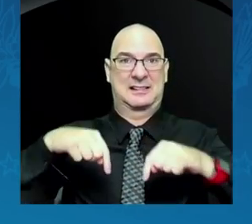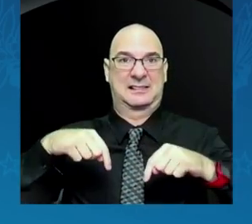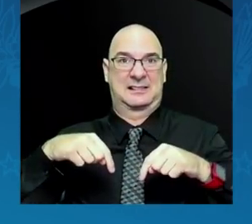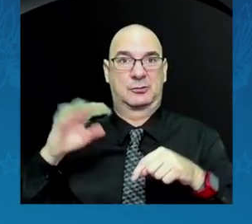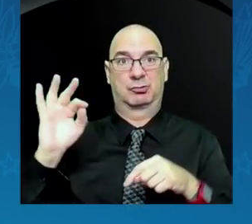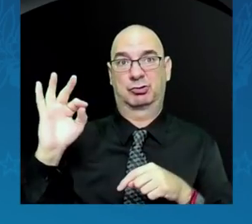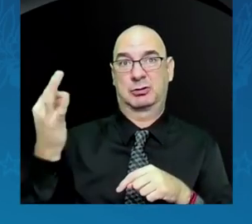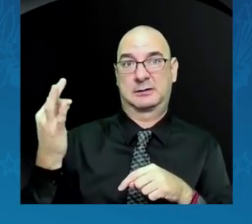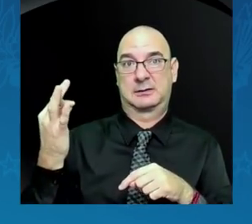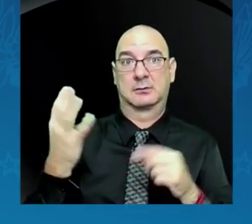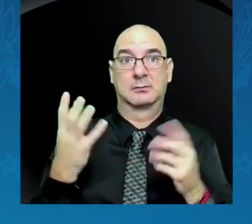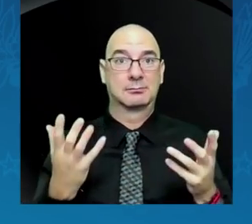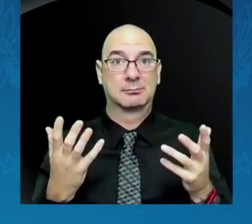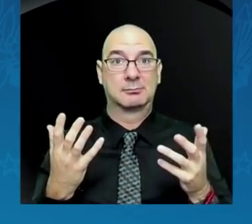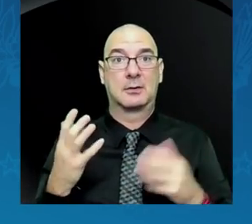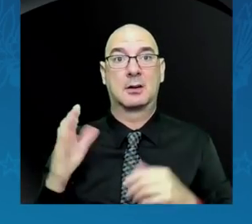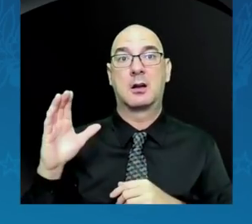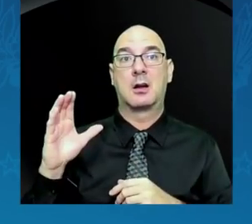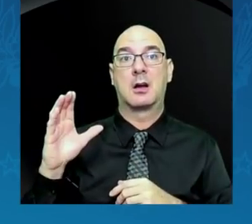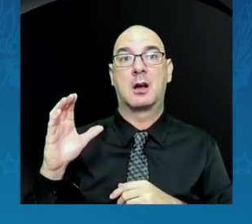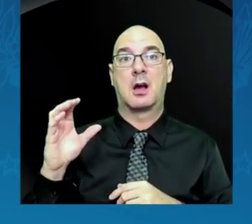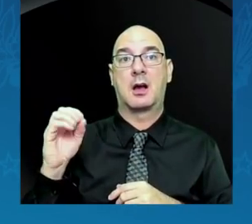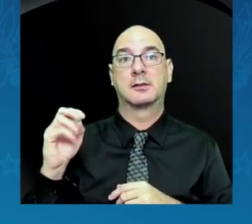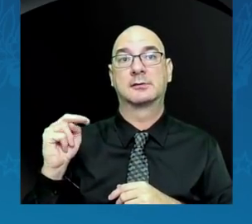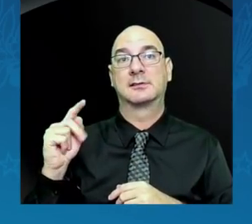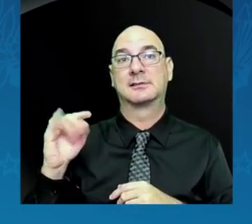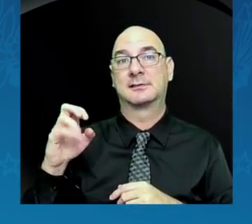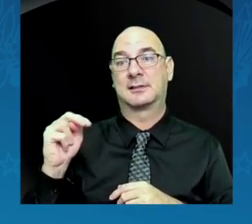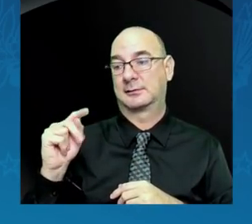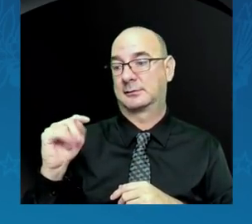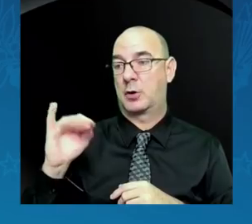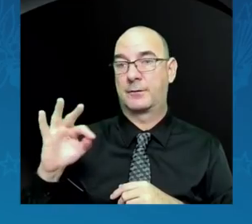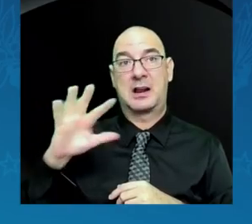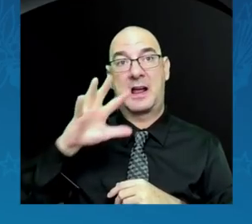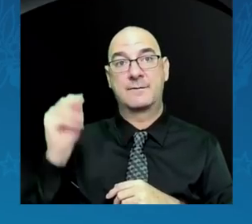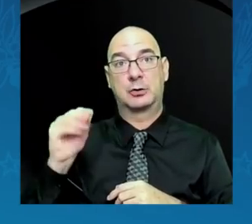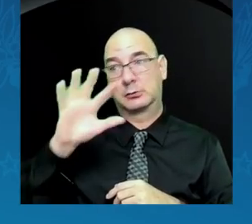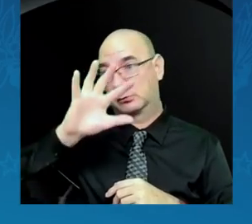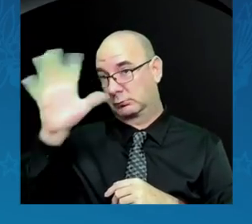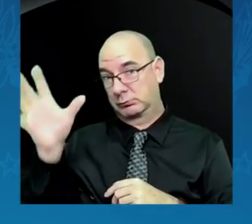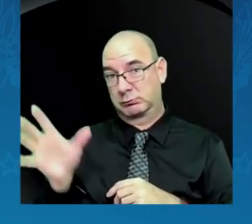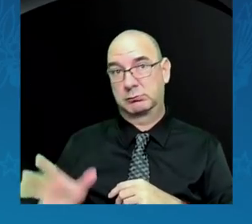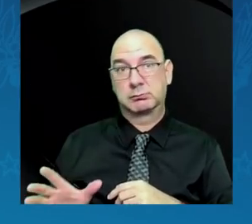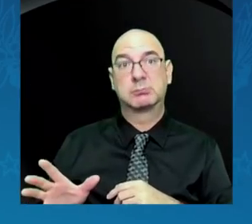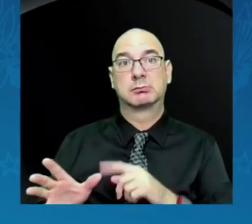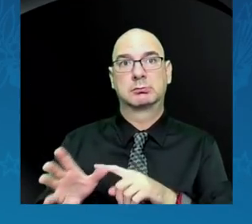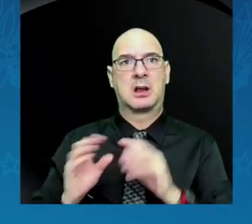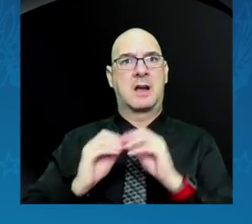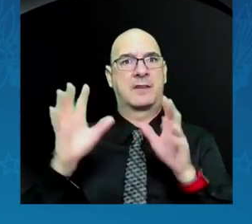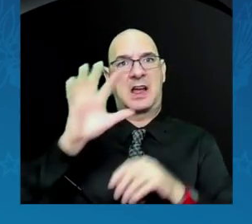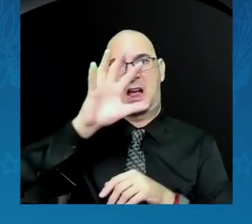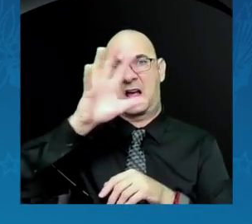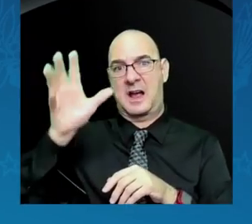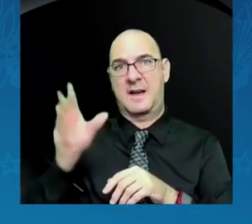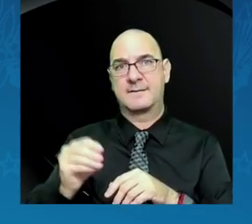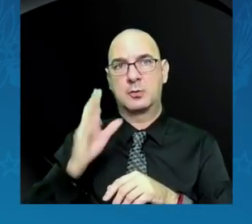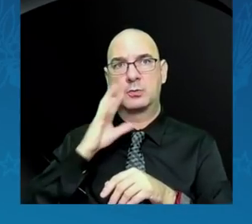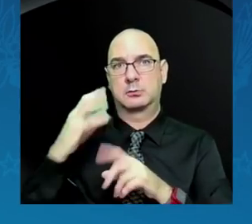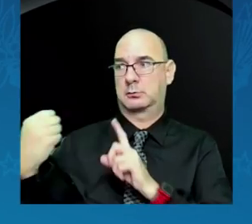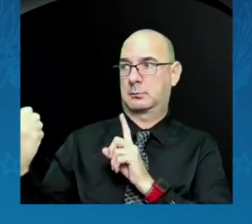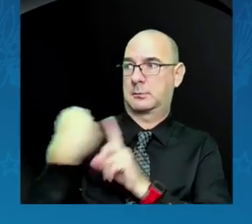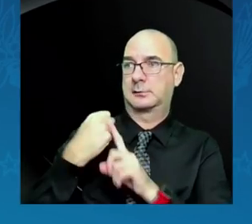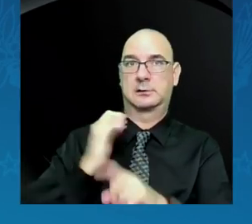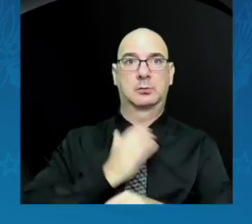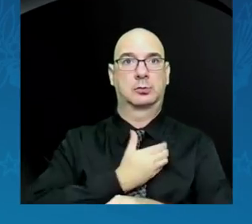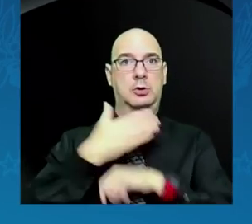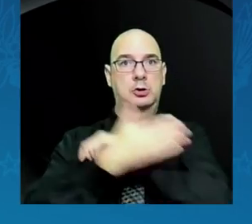Africa, and how obviously what happens in Africa can impact our nations, both from a security perspective and